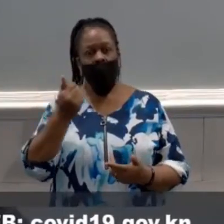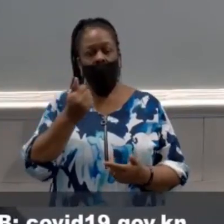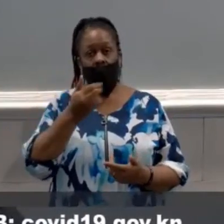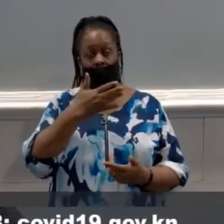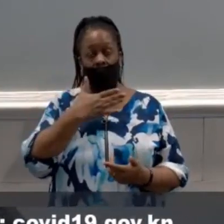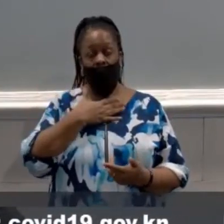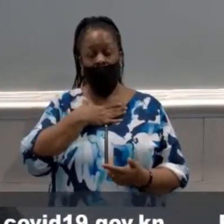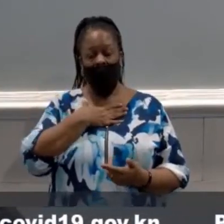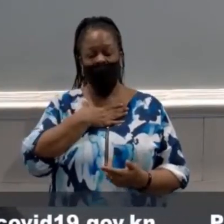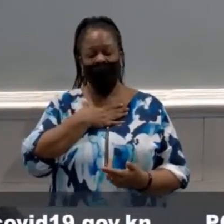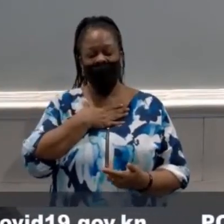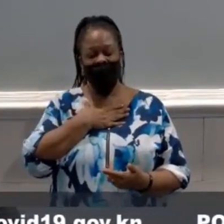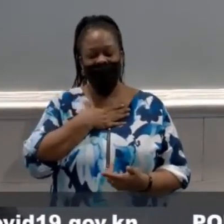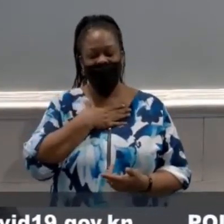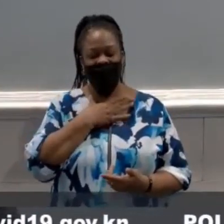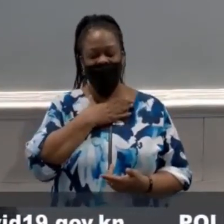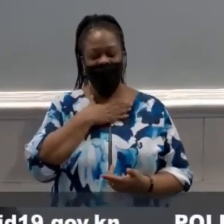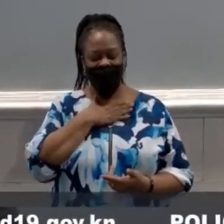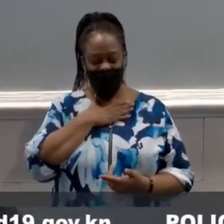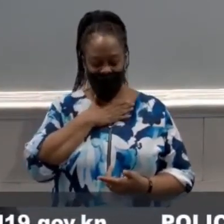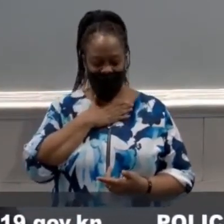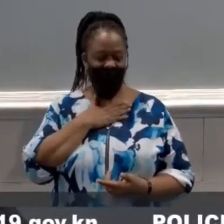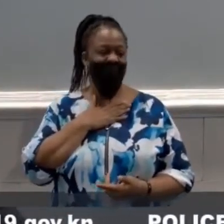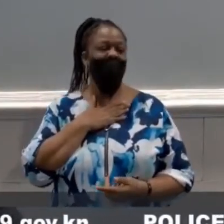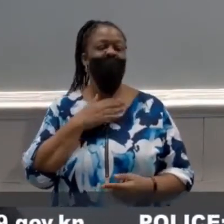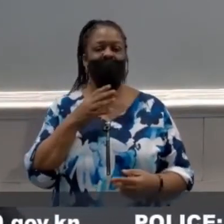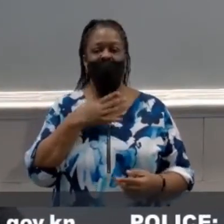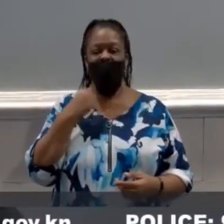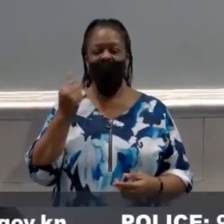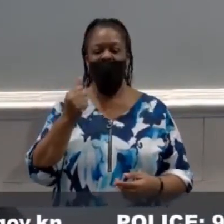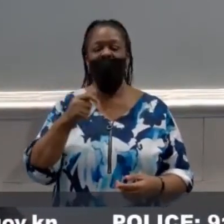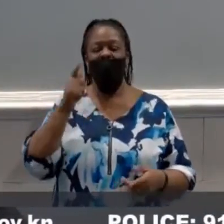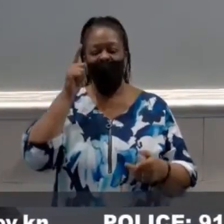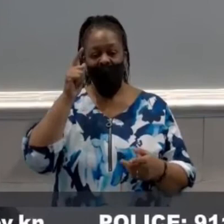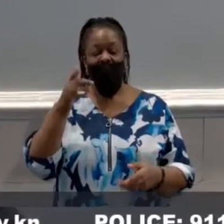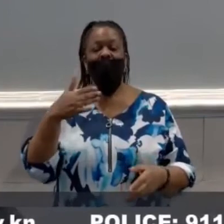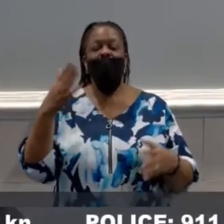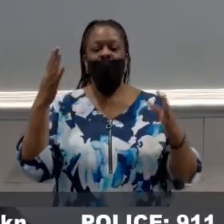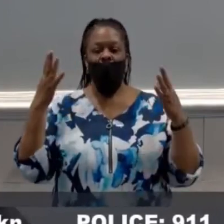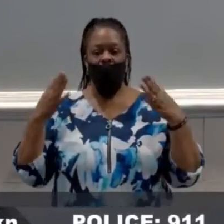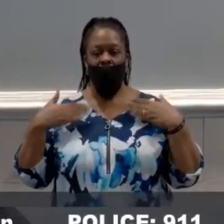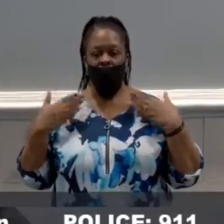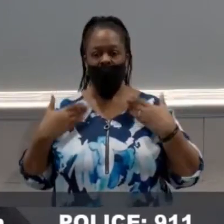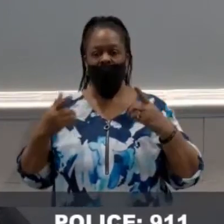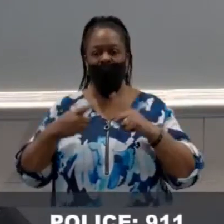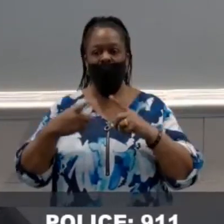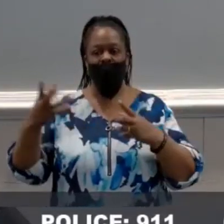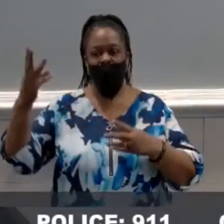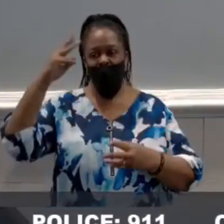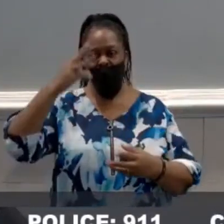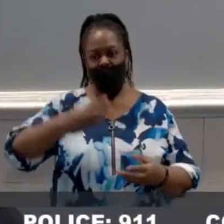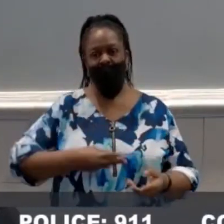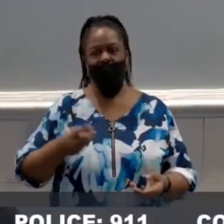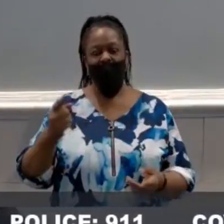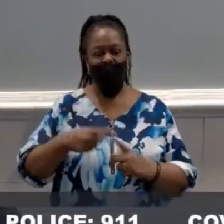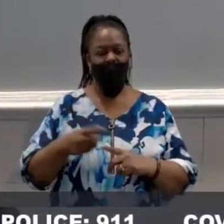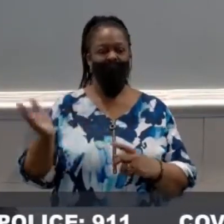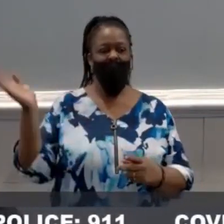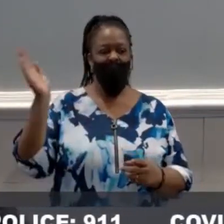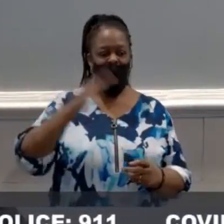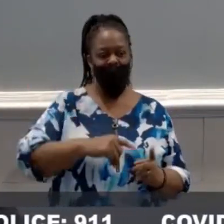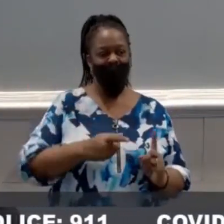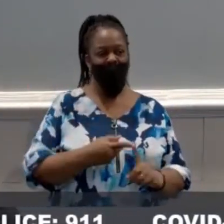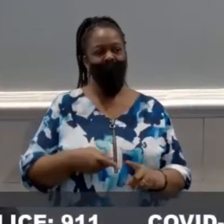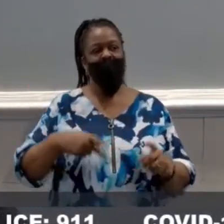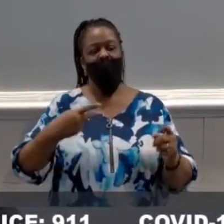returning nationals and visitors back to the Federation of St. Kitts and Nevis when we reopen on the 31st